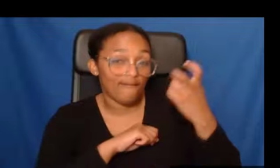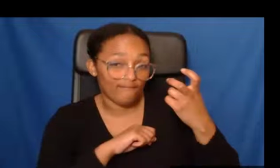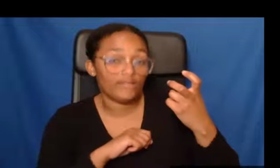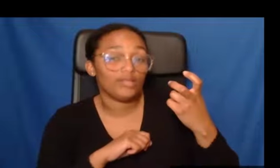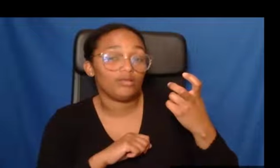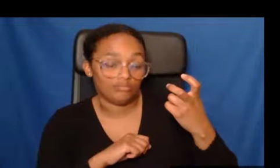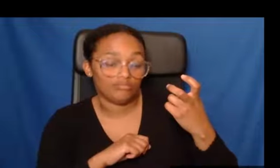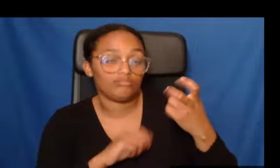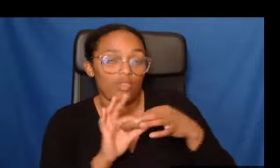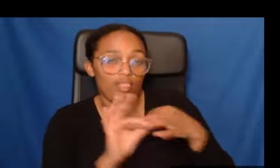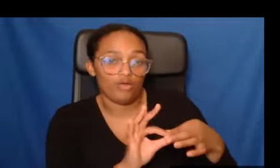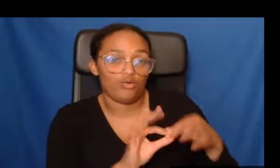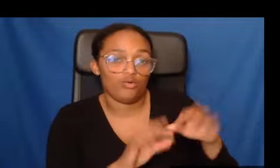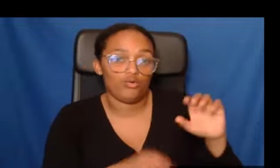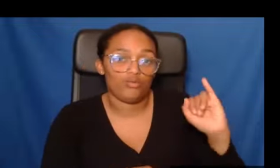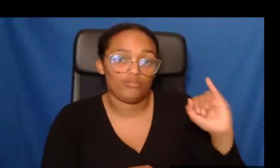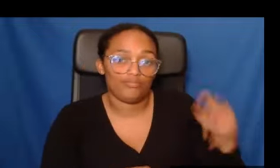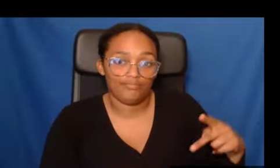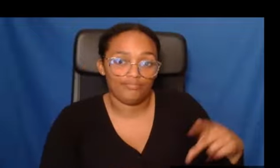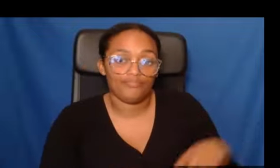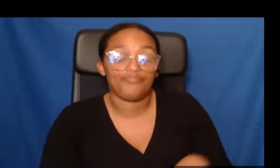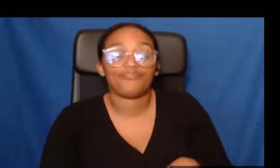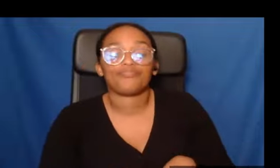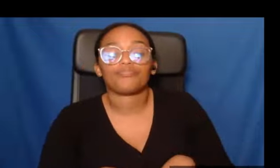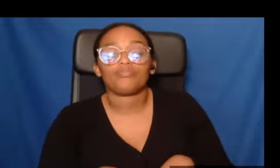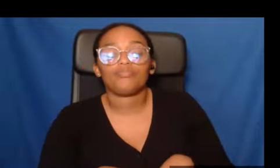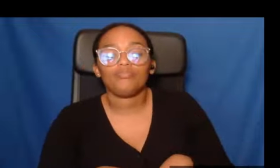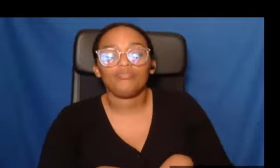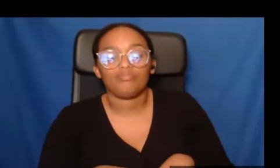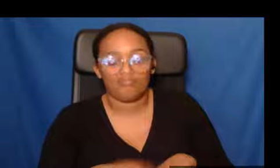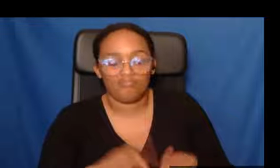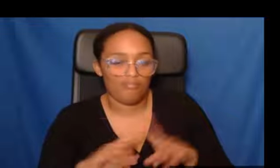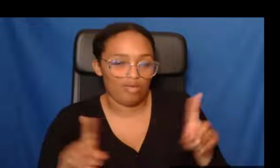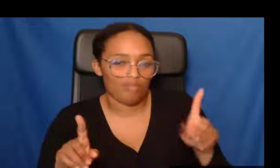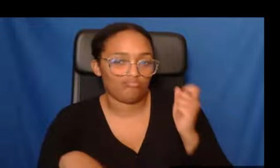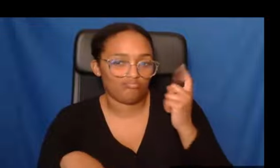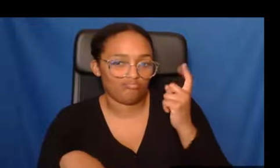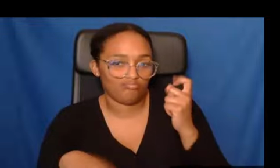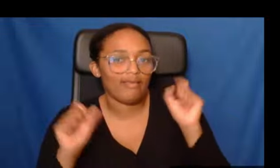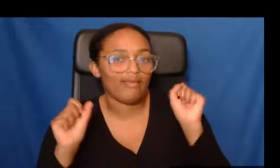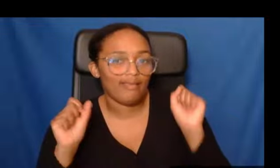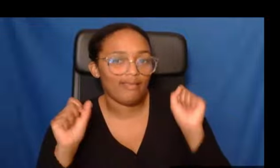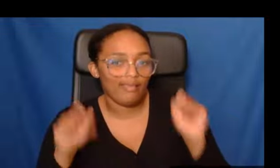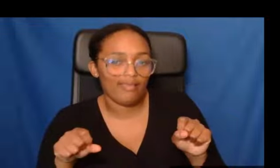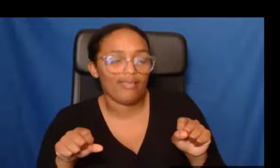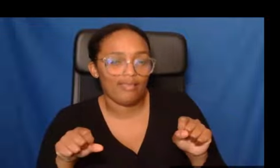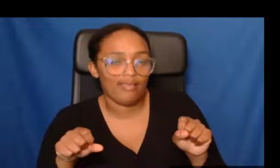property, but it can be a loss of intellectual property.